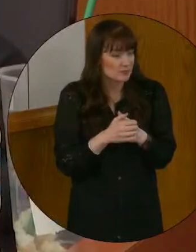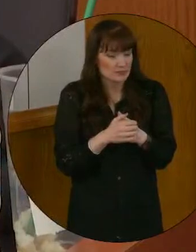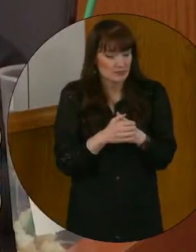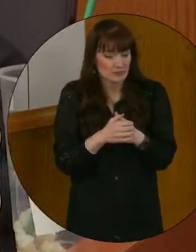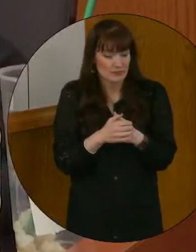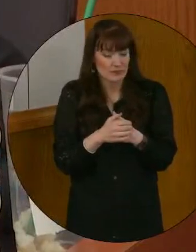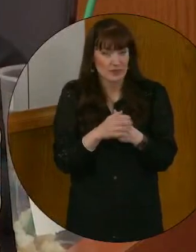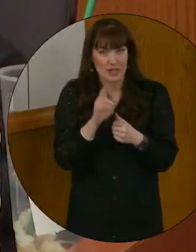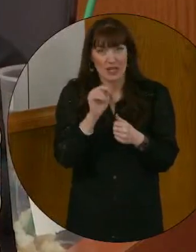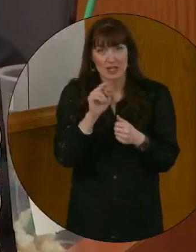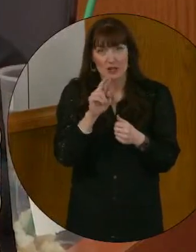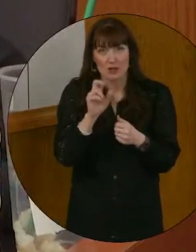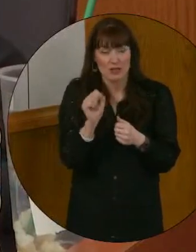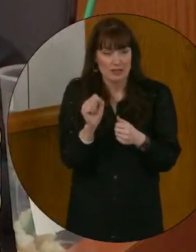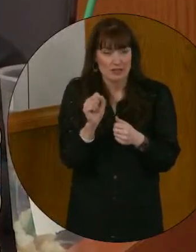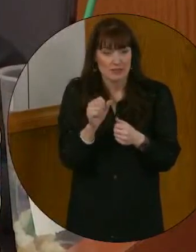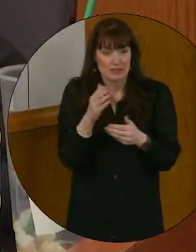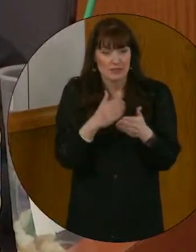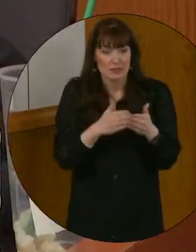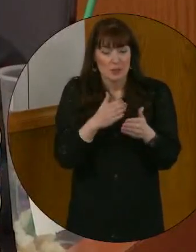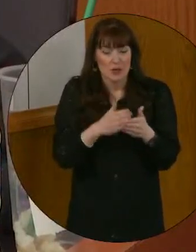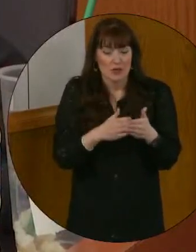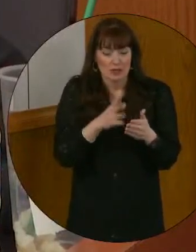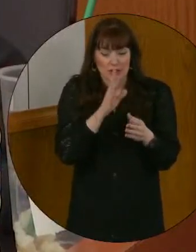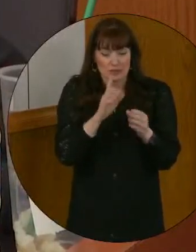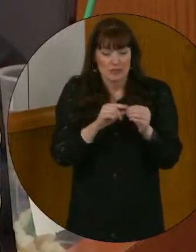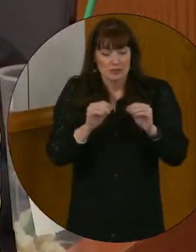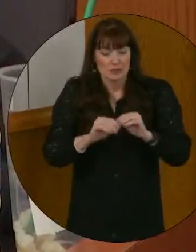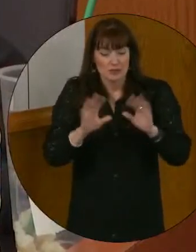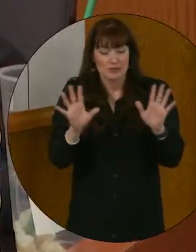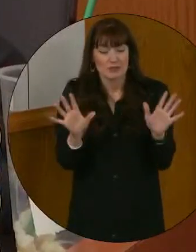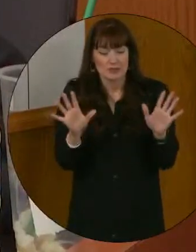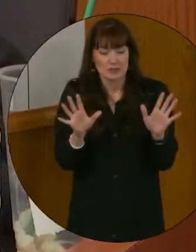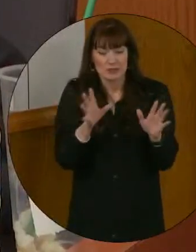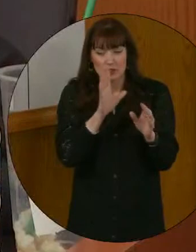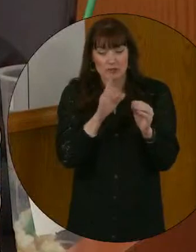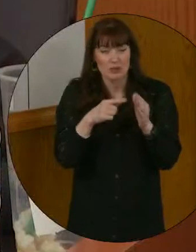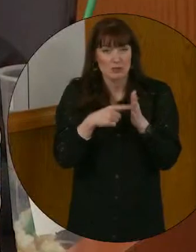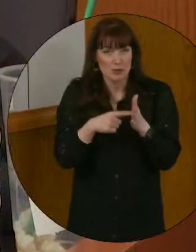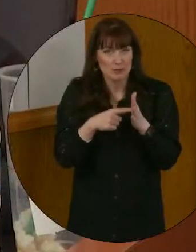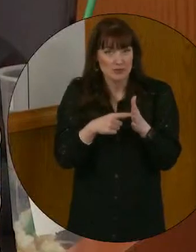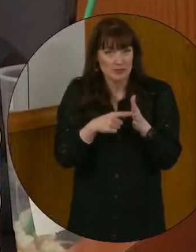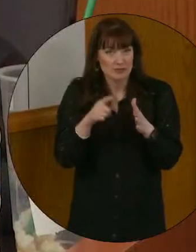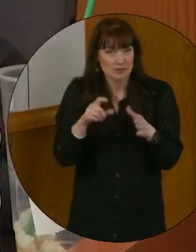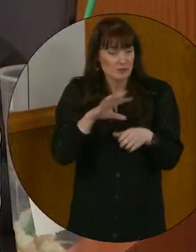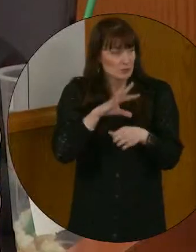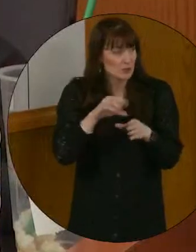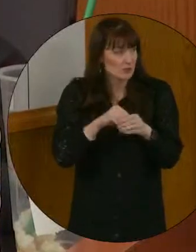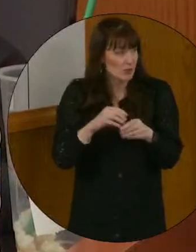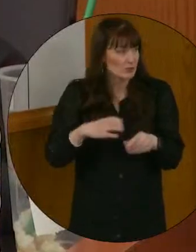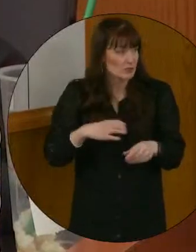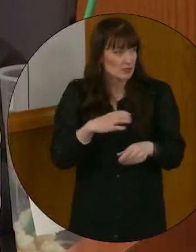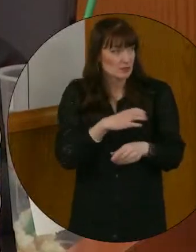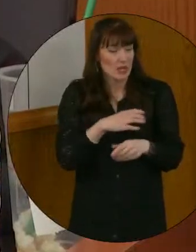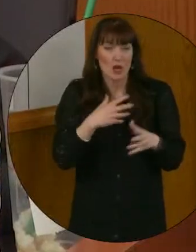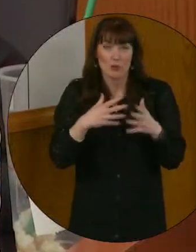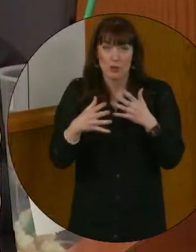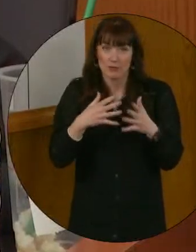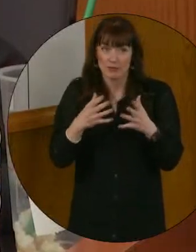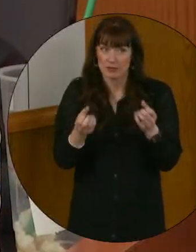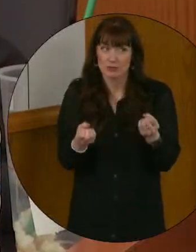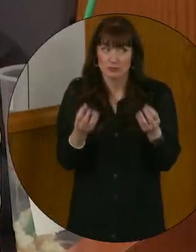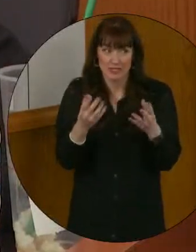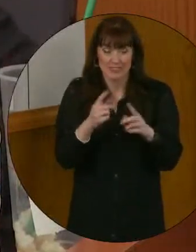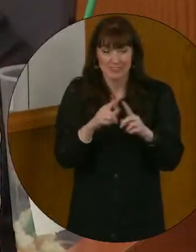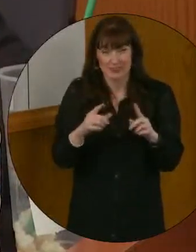in the NRS, there is a section that obviously covers the representatives that are supposed to be on this committee. However, because there are so many